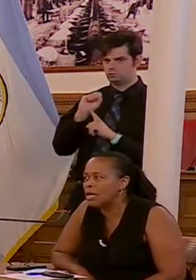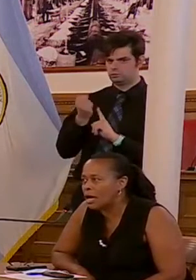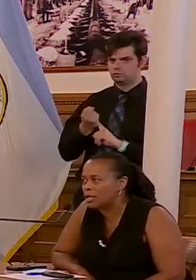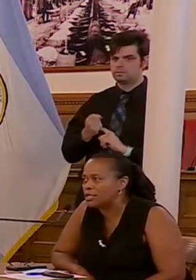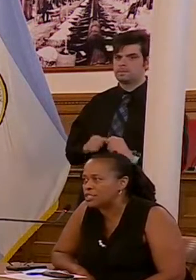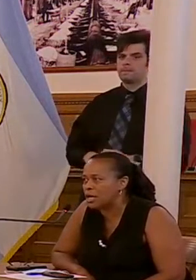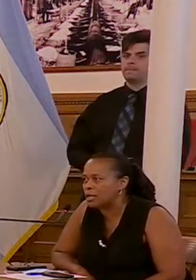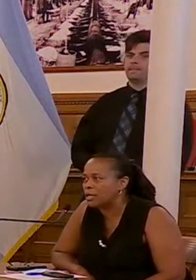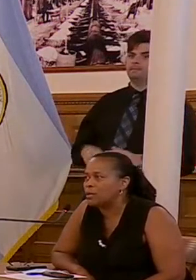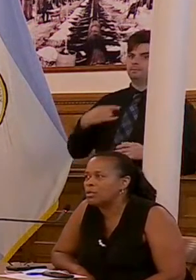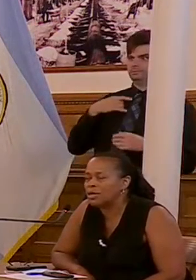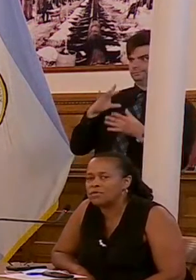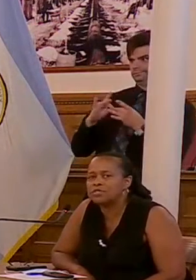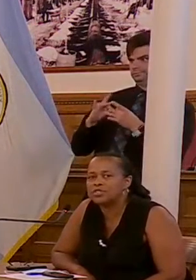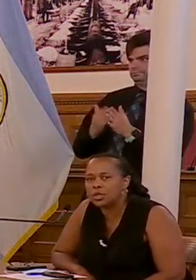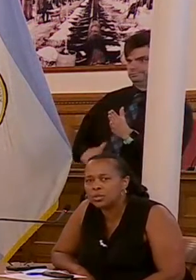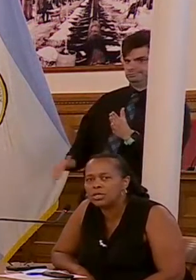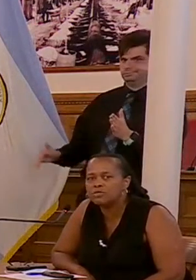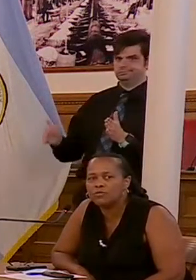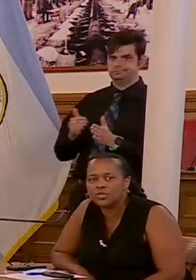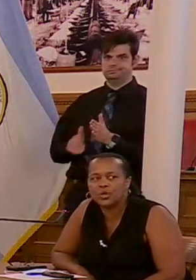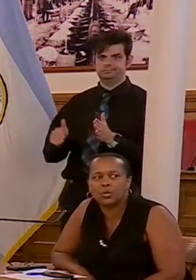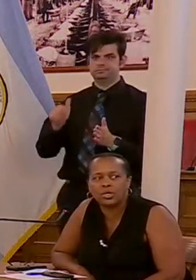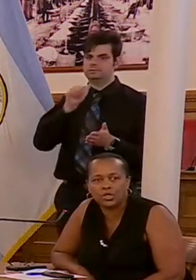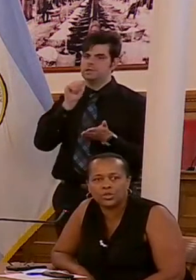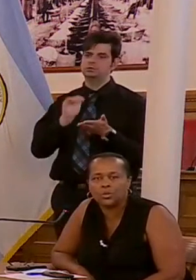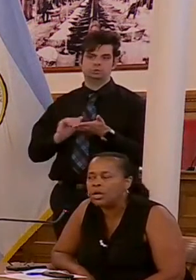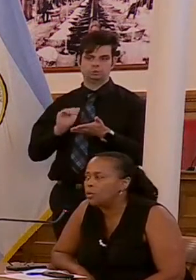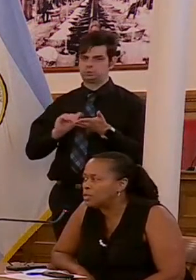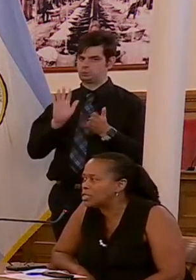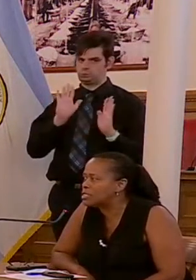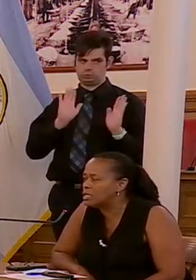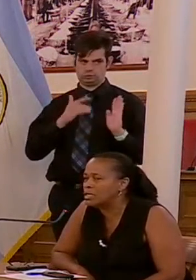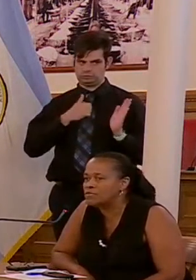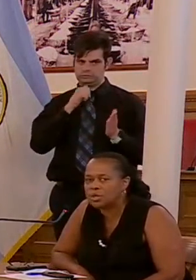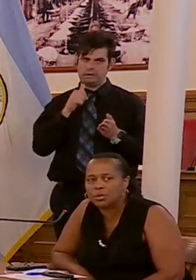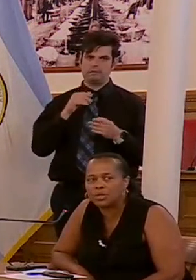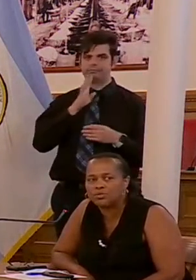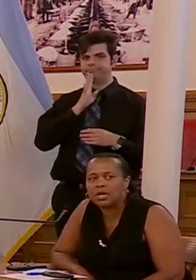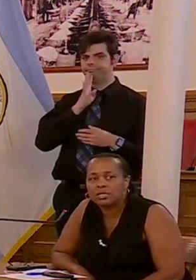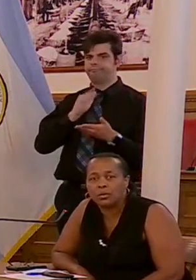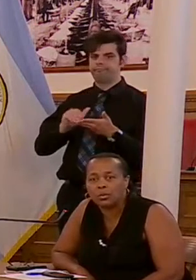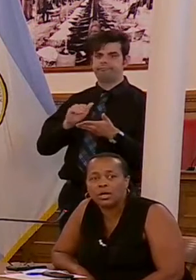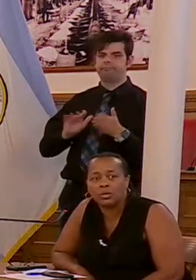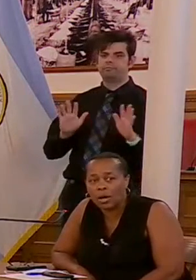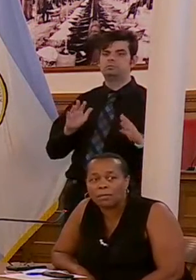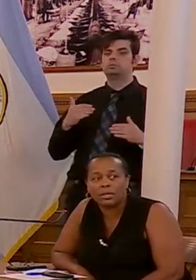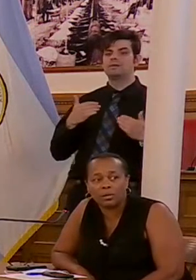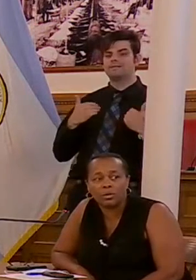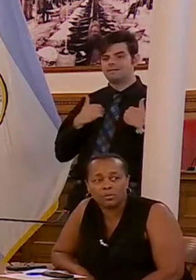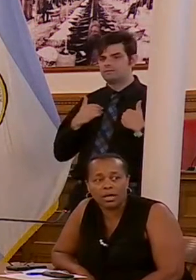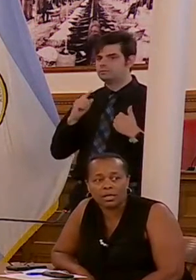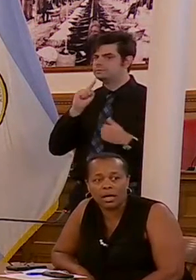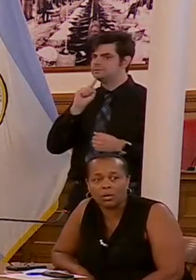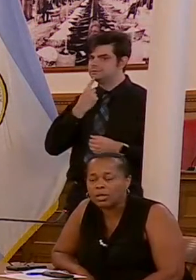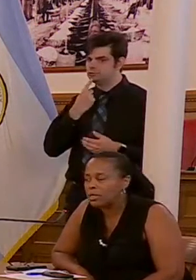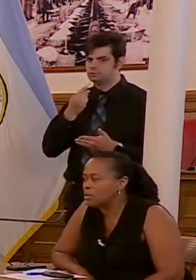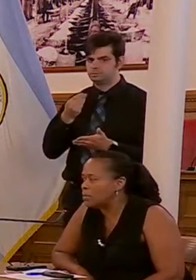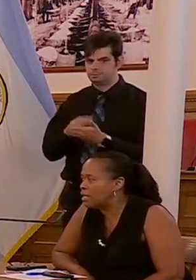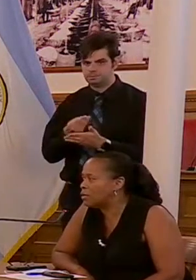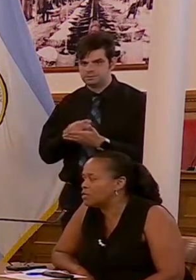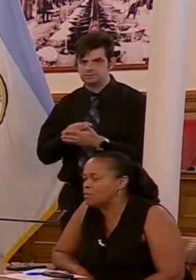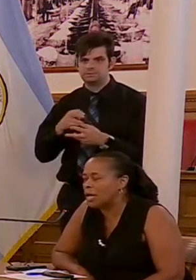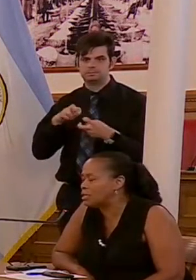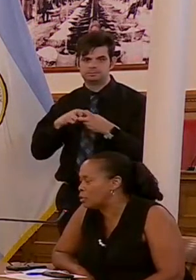is a reality check. We have a serious fiscal issue with the city of Syracuse that we are grappling with right now.